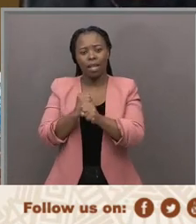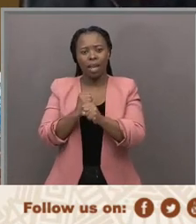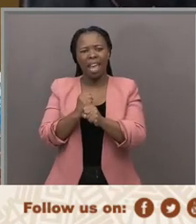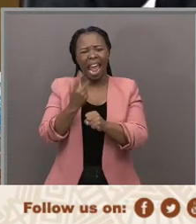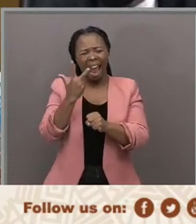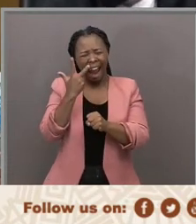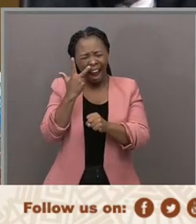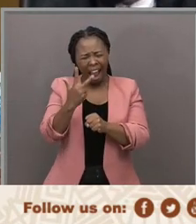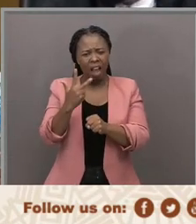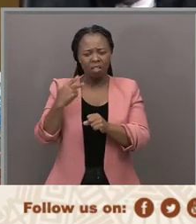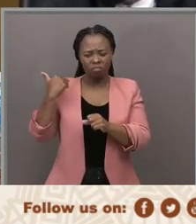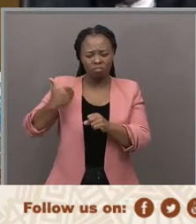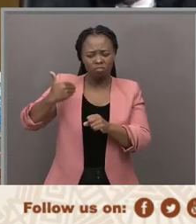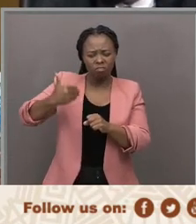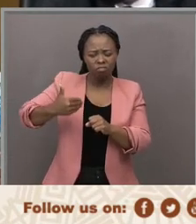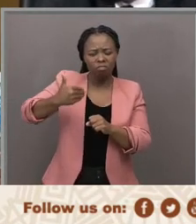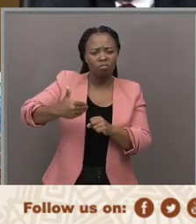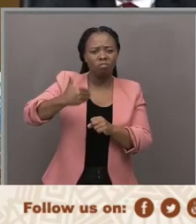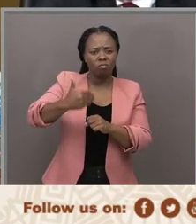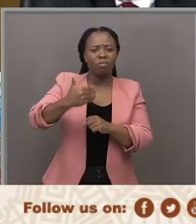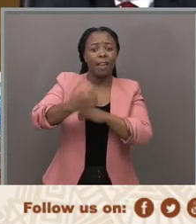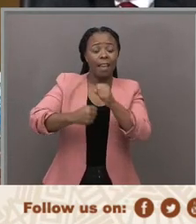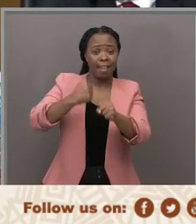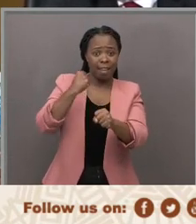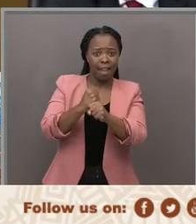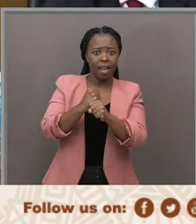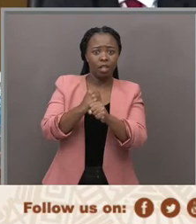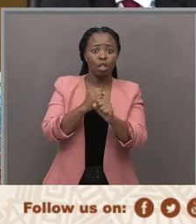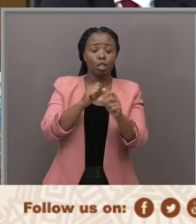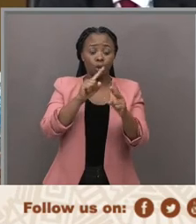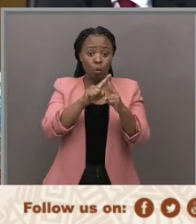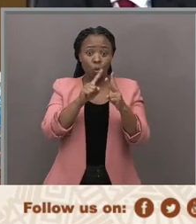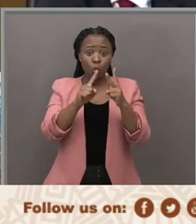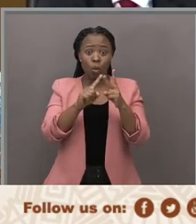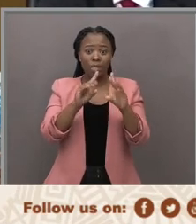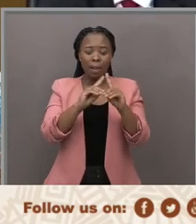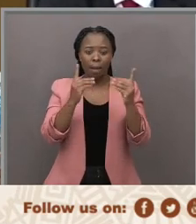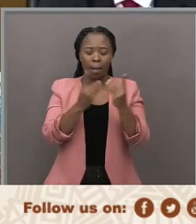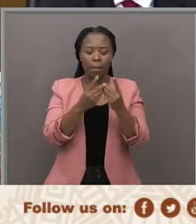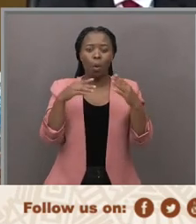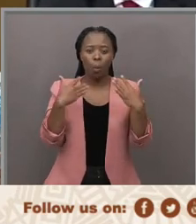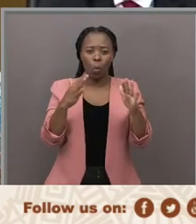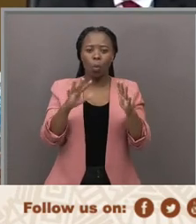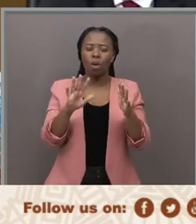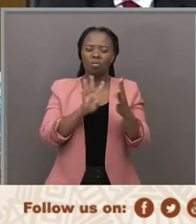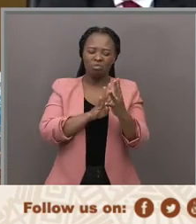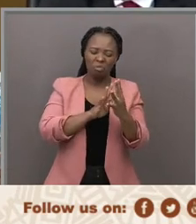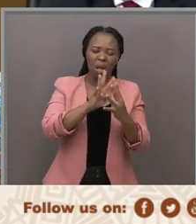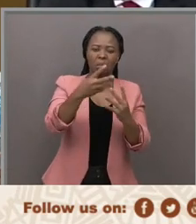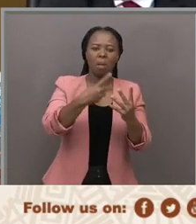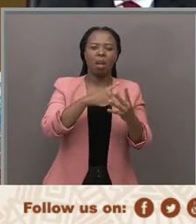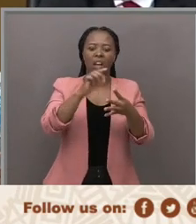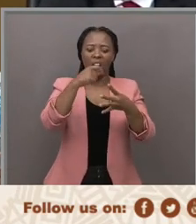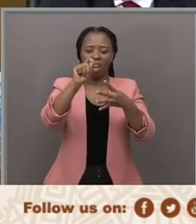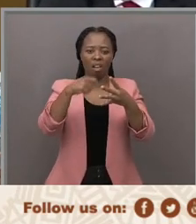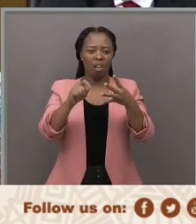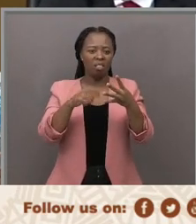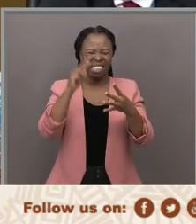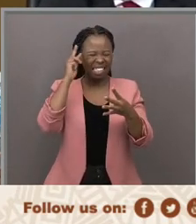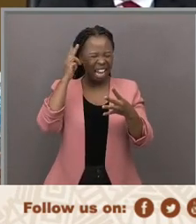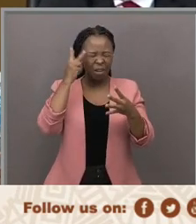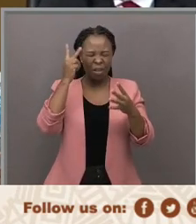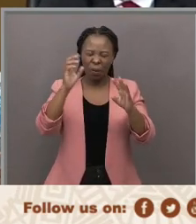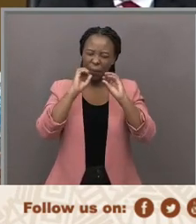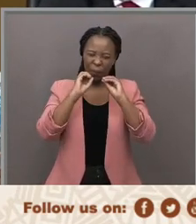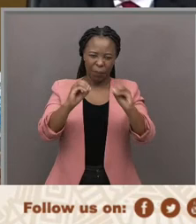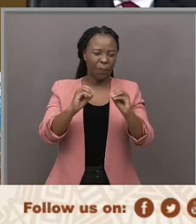consecutive years, these two departments have achieved clean audits, without any doubt about it. And this is